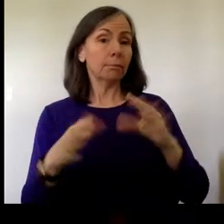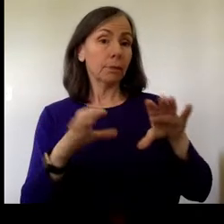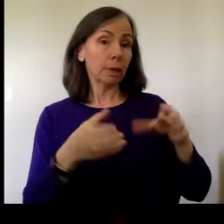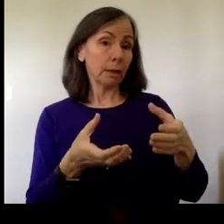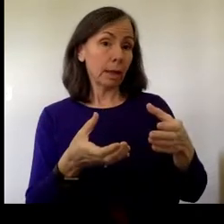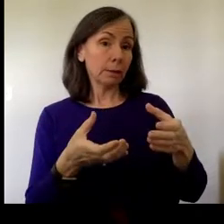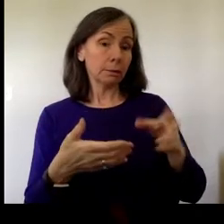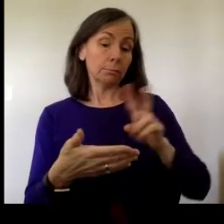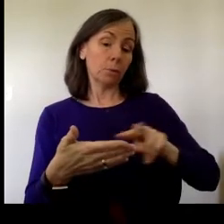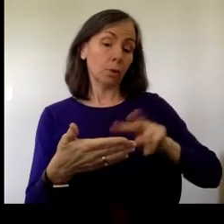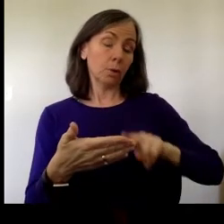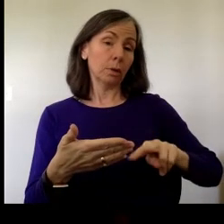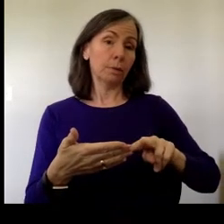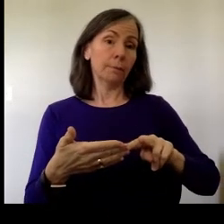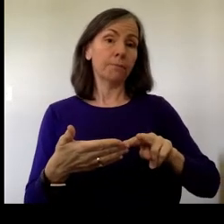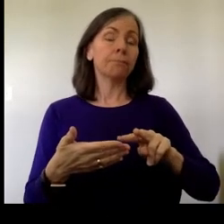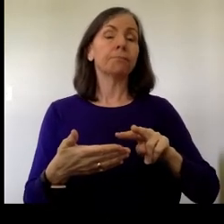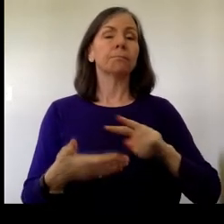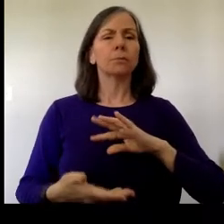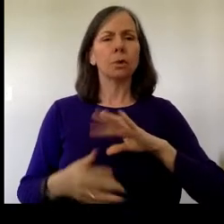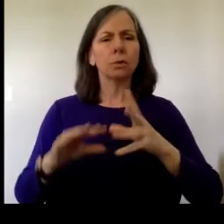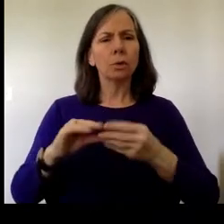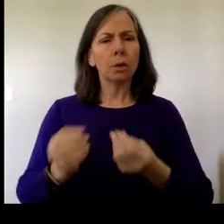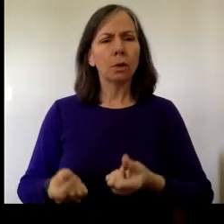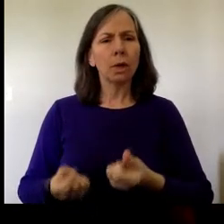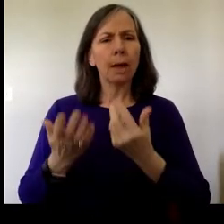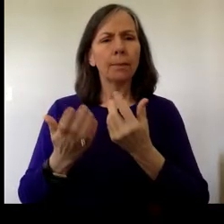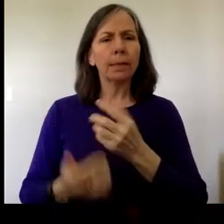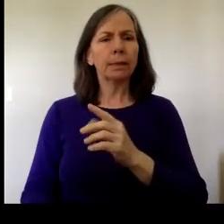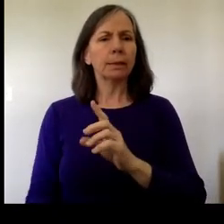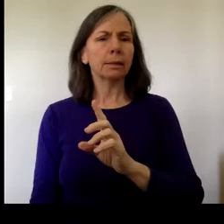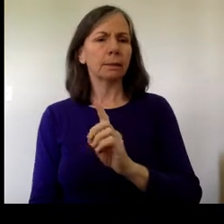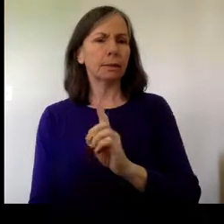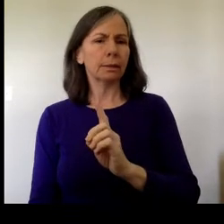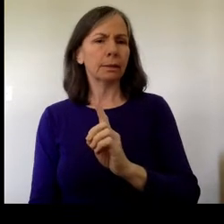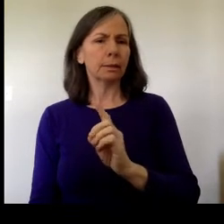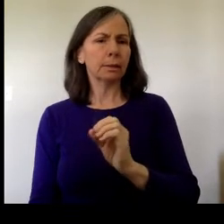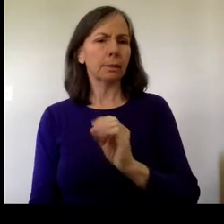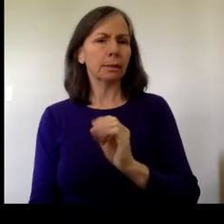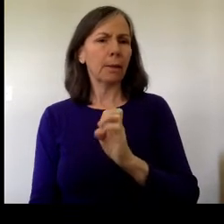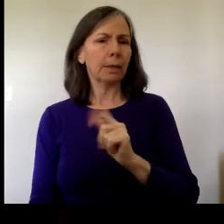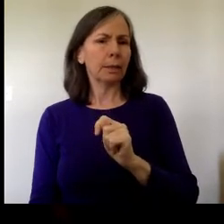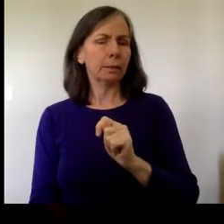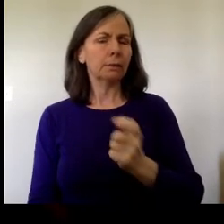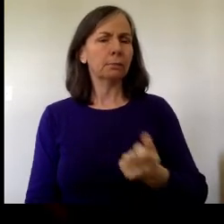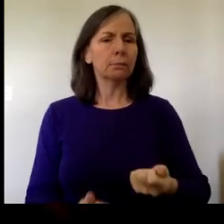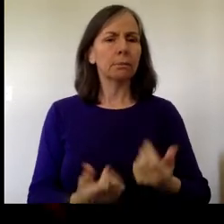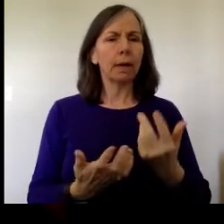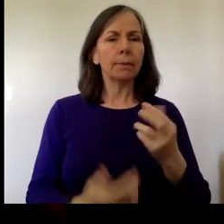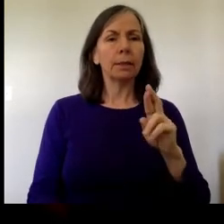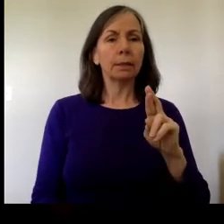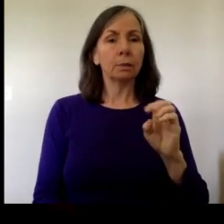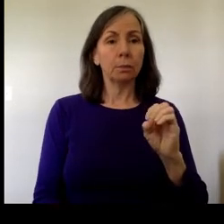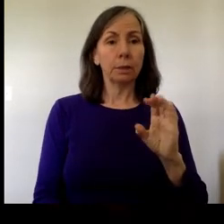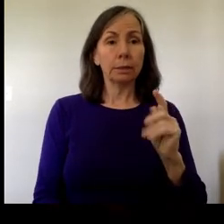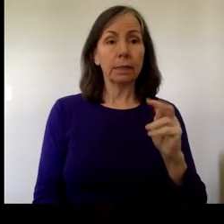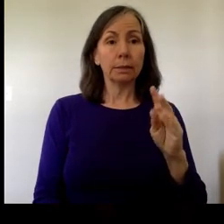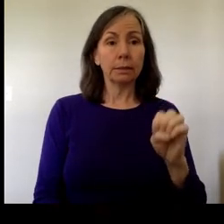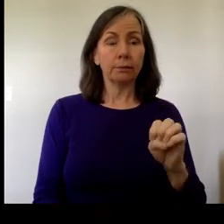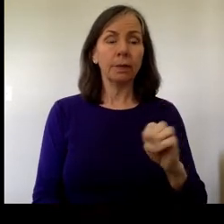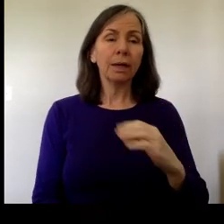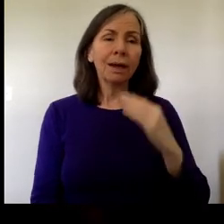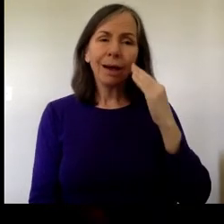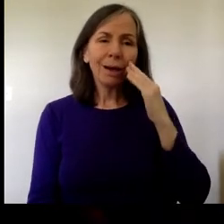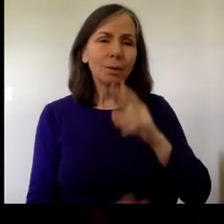dominant for? How many were you recessive for? And I know I haven't taught you what those words mean yet, and one is